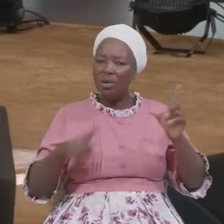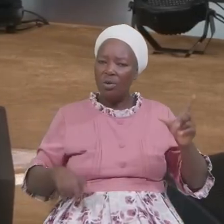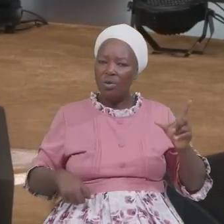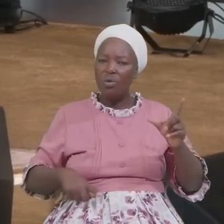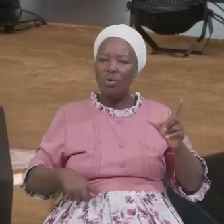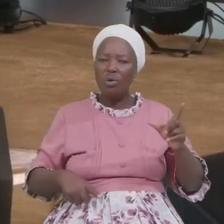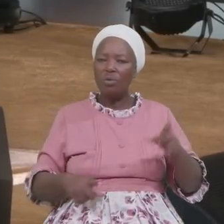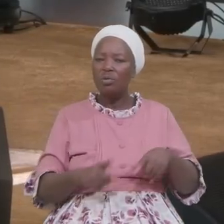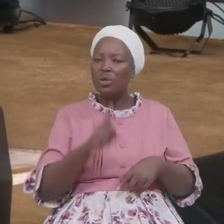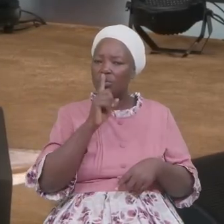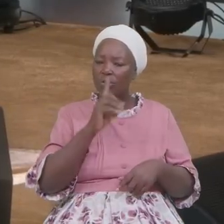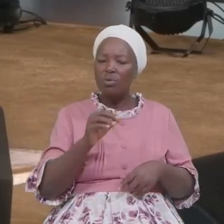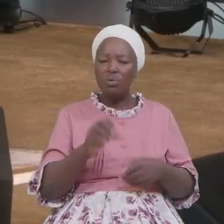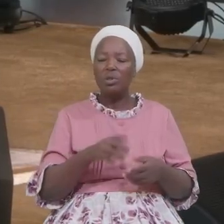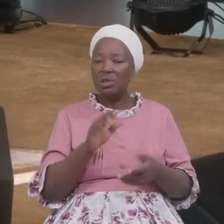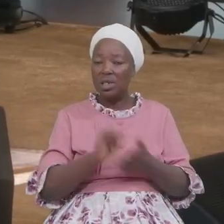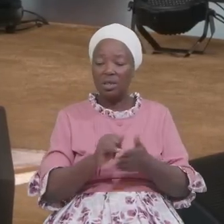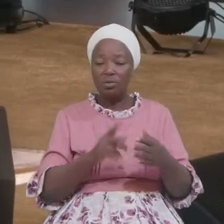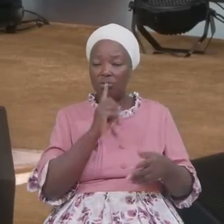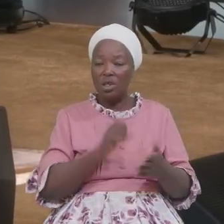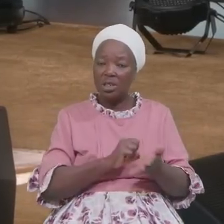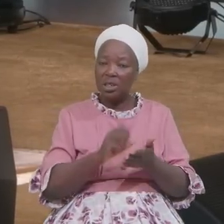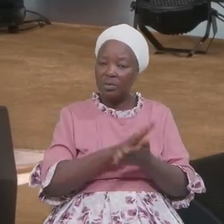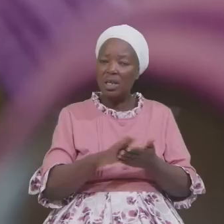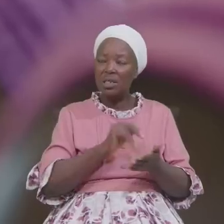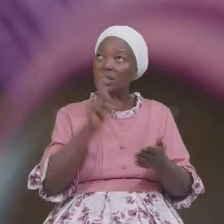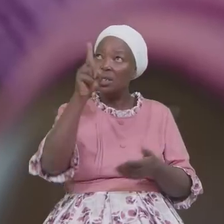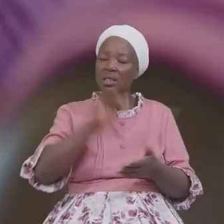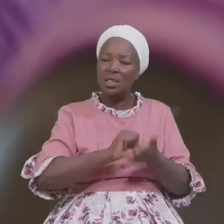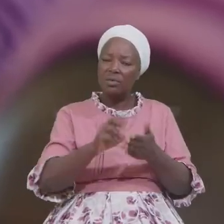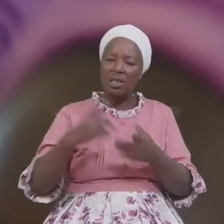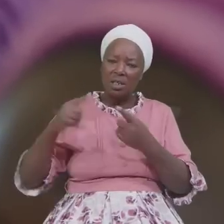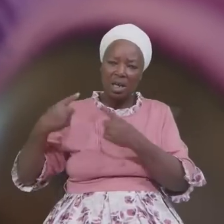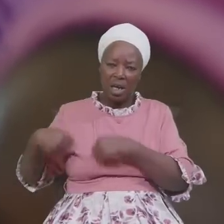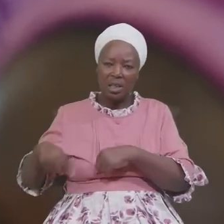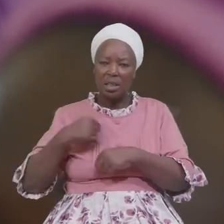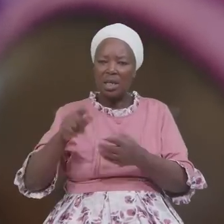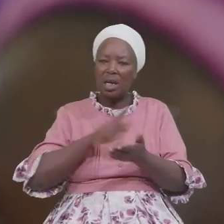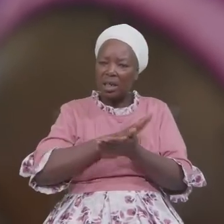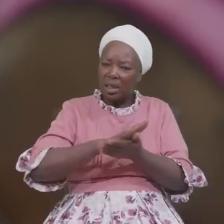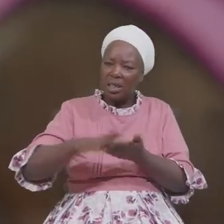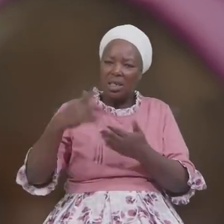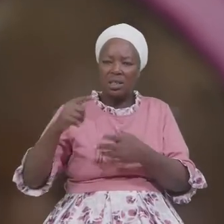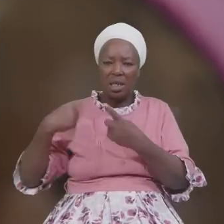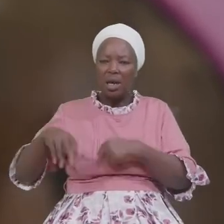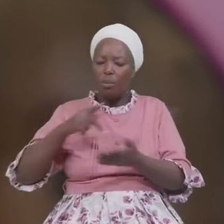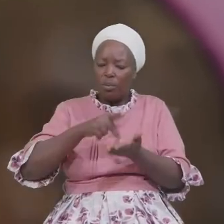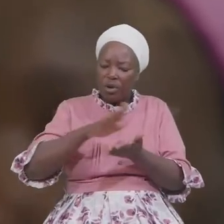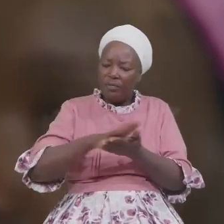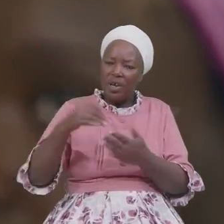who sanctifies. He sanctifies the heart. He purges the heart. He purifies the heart.